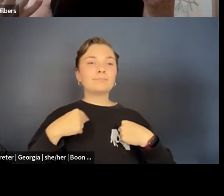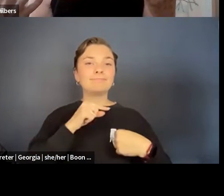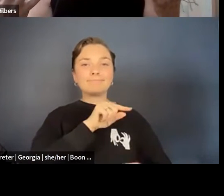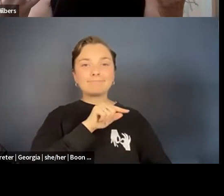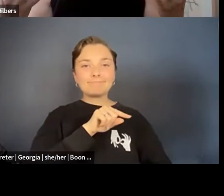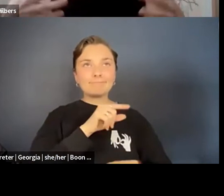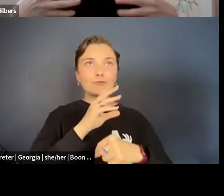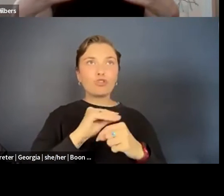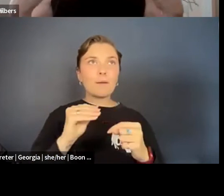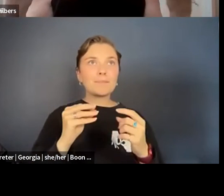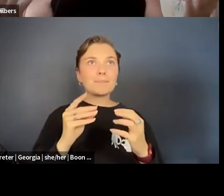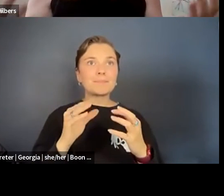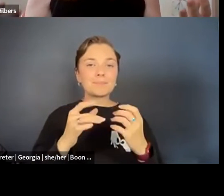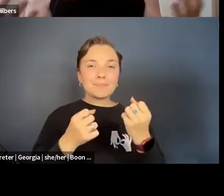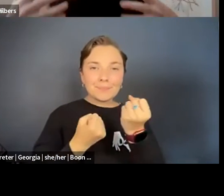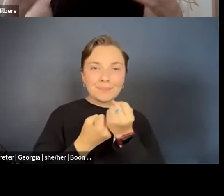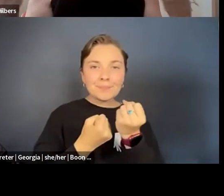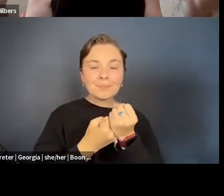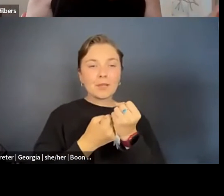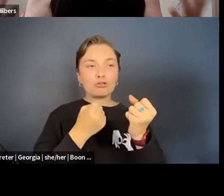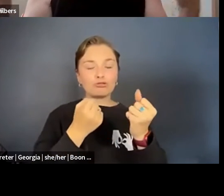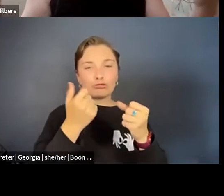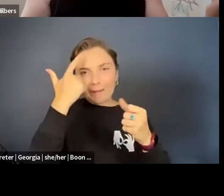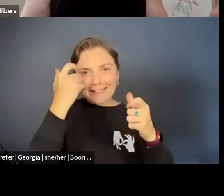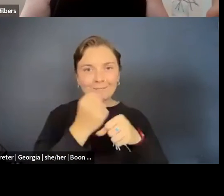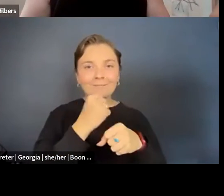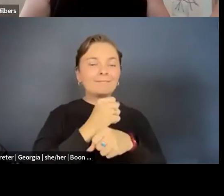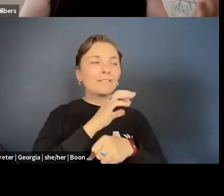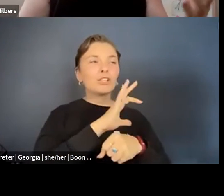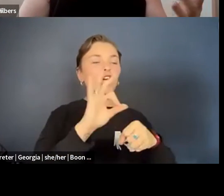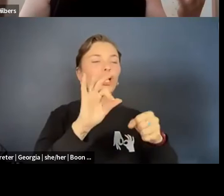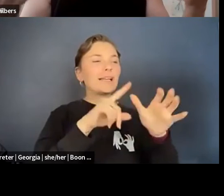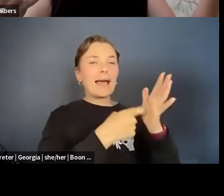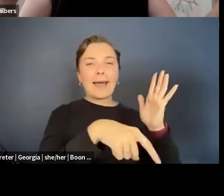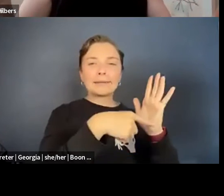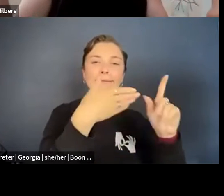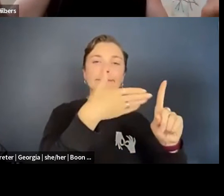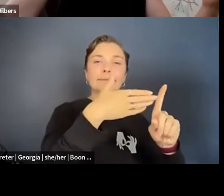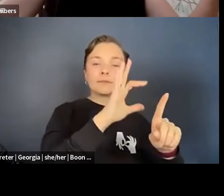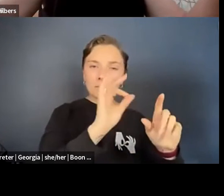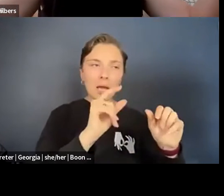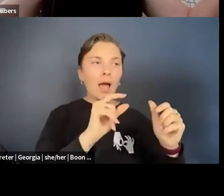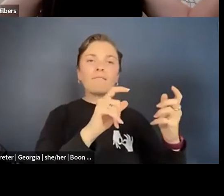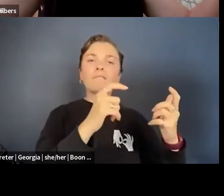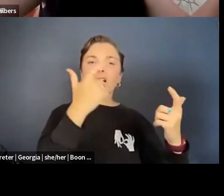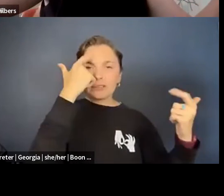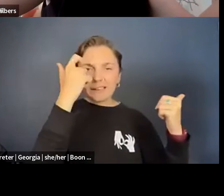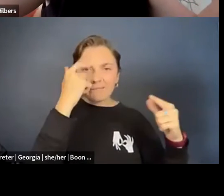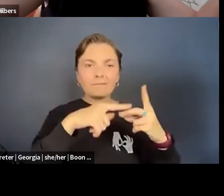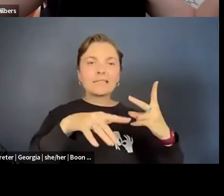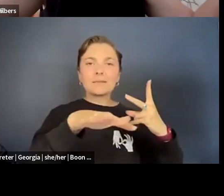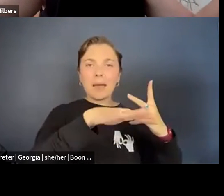of supporting that creativity more than art, or that mix of creativity and space